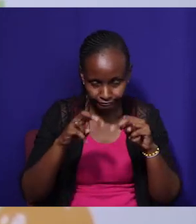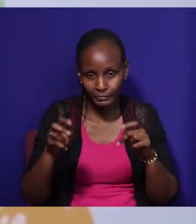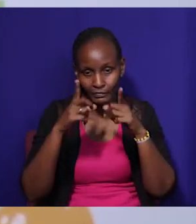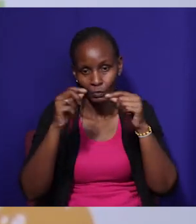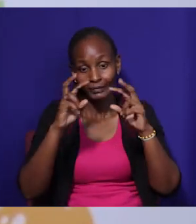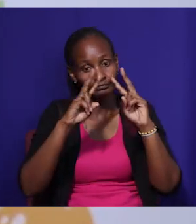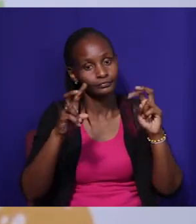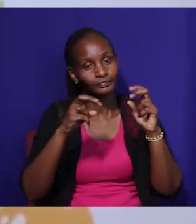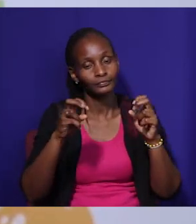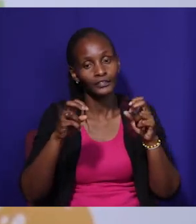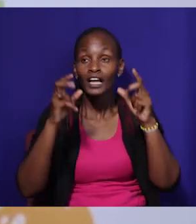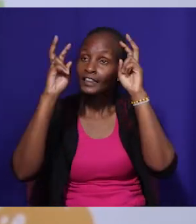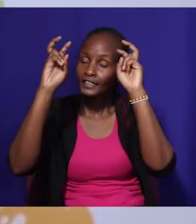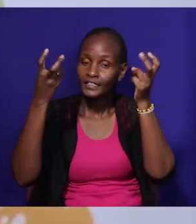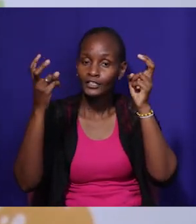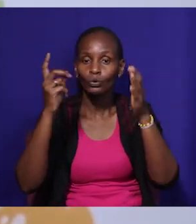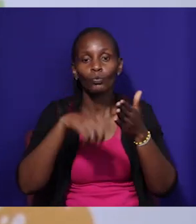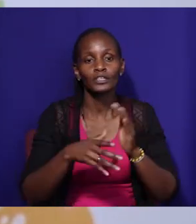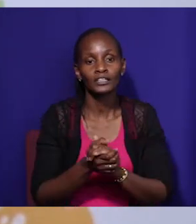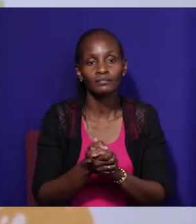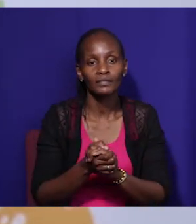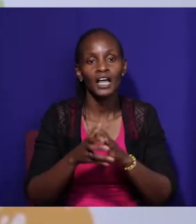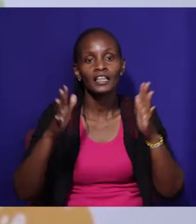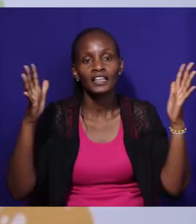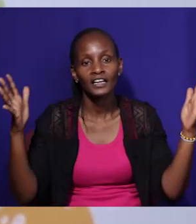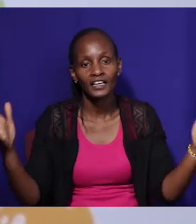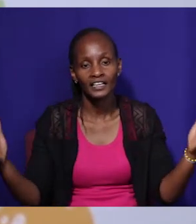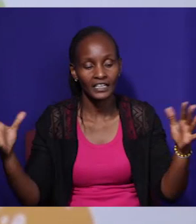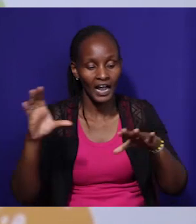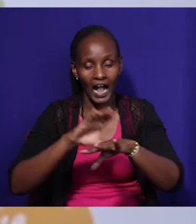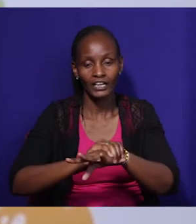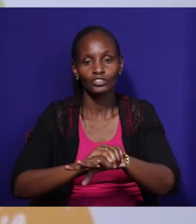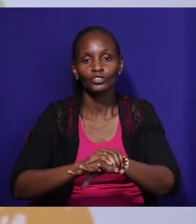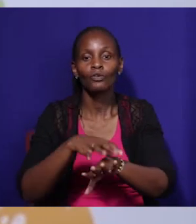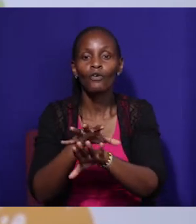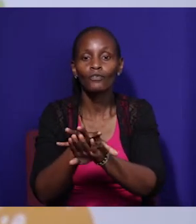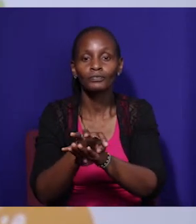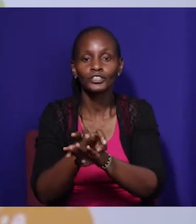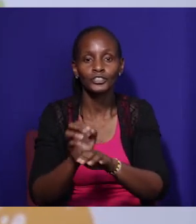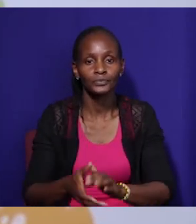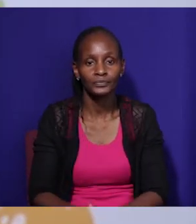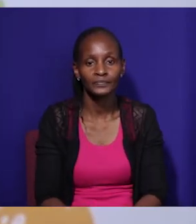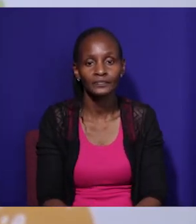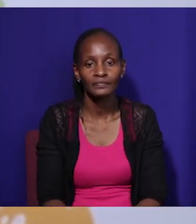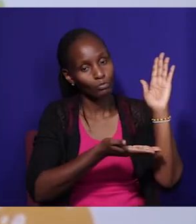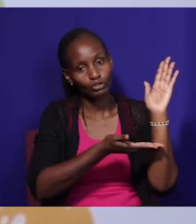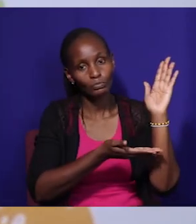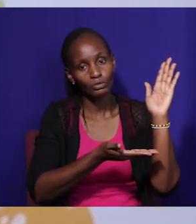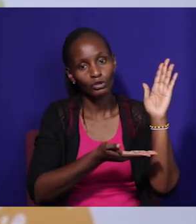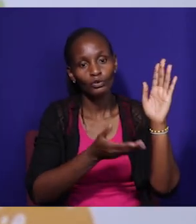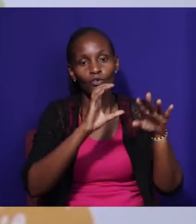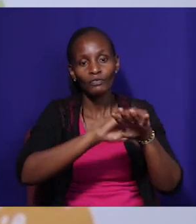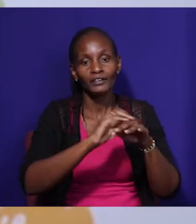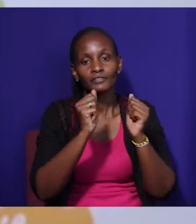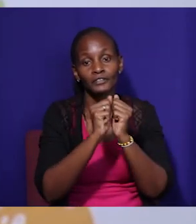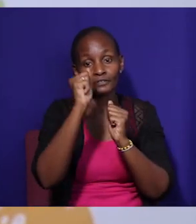The title of the search is The Great Catch of Fish. At the bottom of the search,